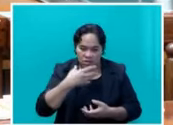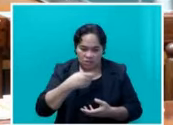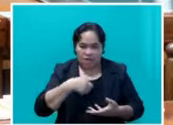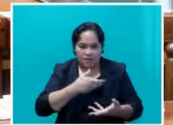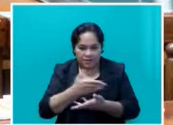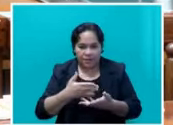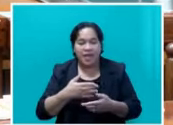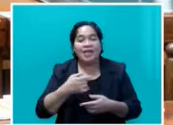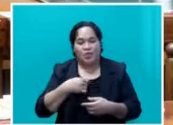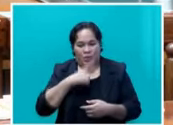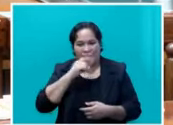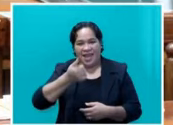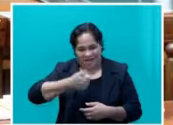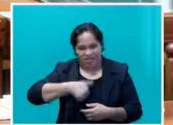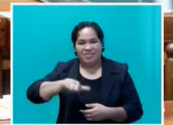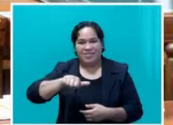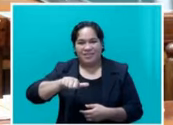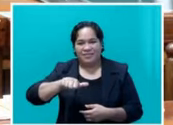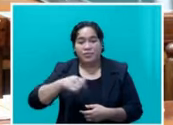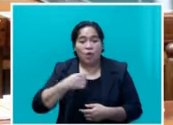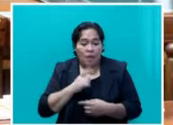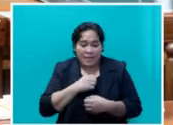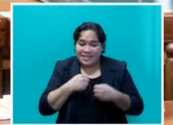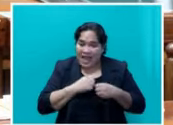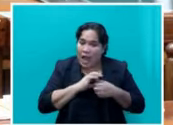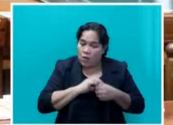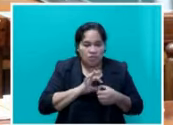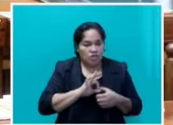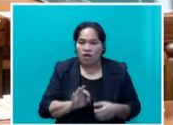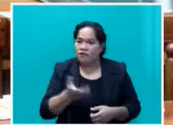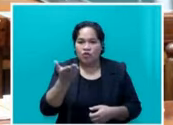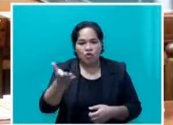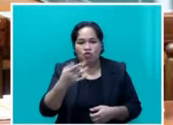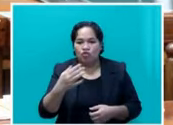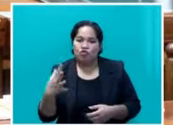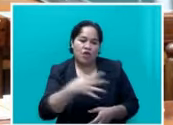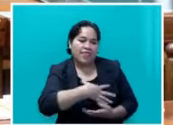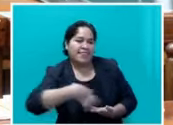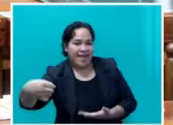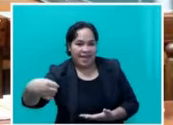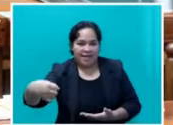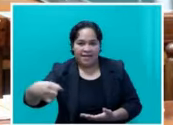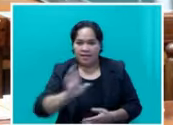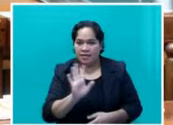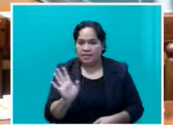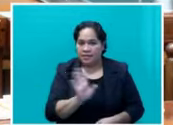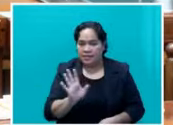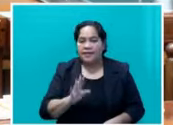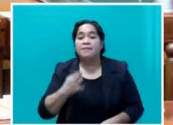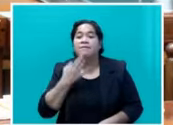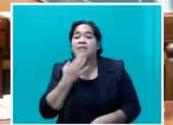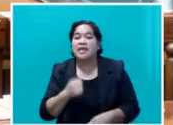our consent, because what is ours is ours. It is not for you to take from us. So please, Honorable Attorney